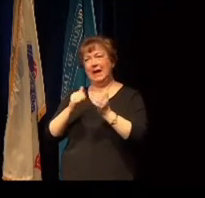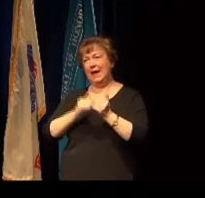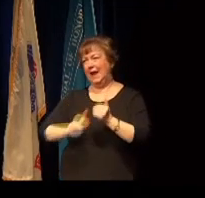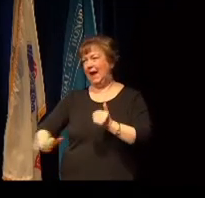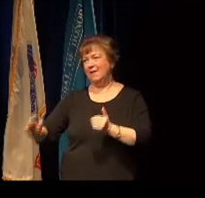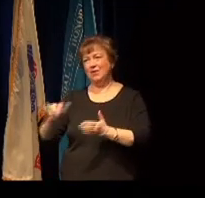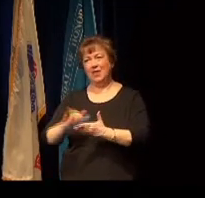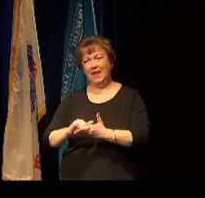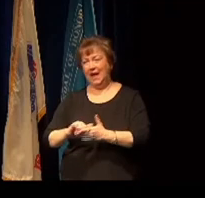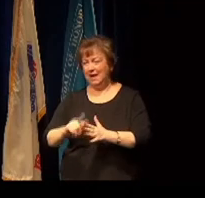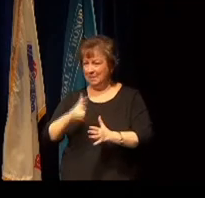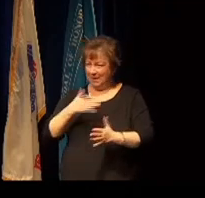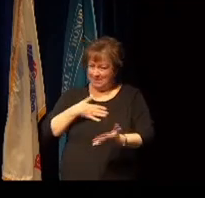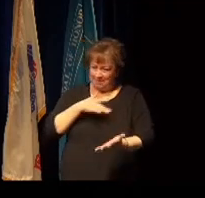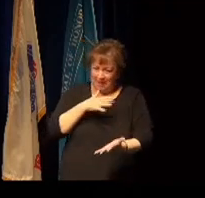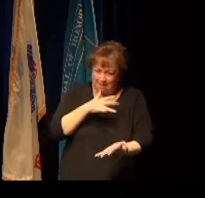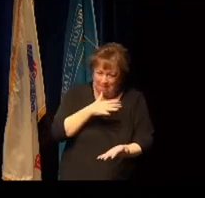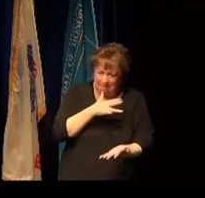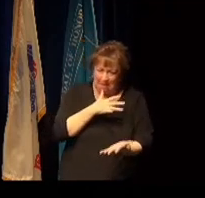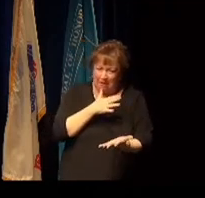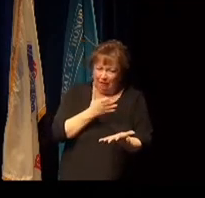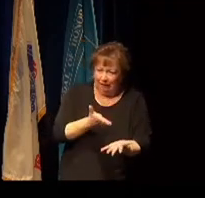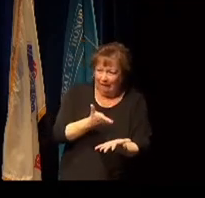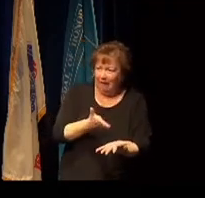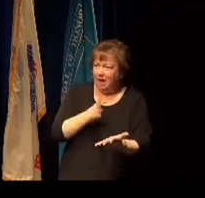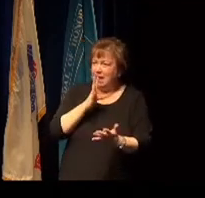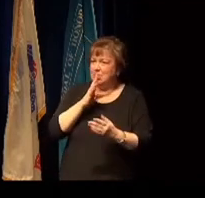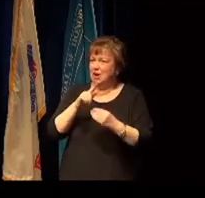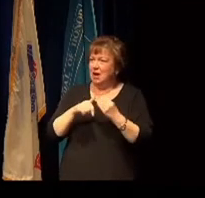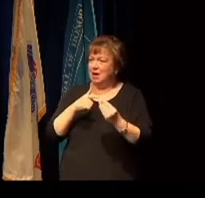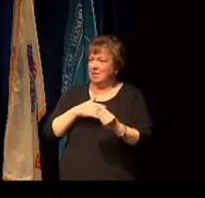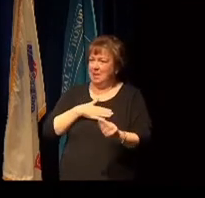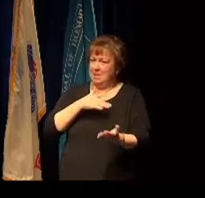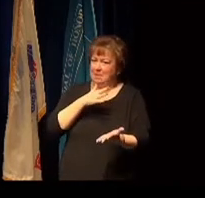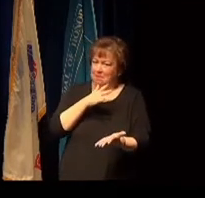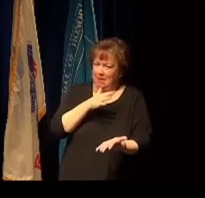about. It was my mother that was in that casket.